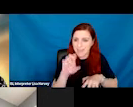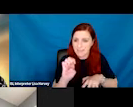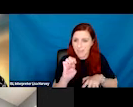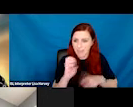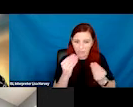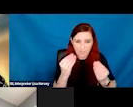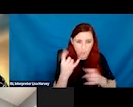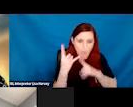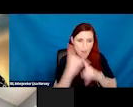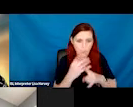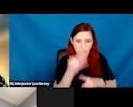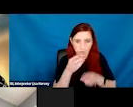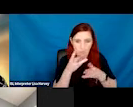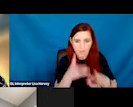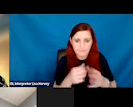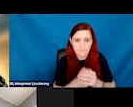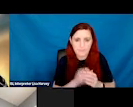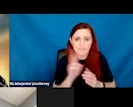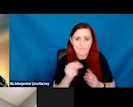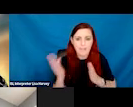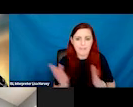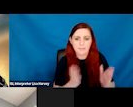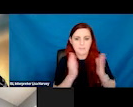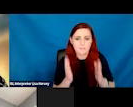way. Next slide, please.